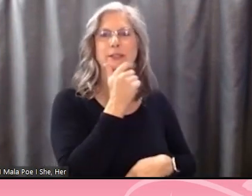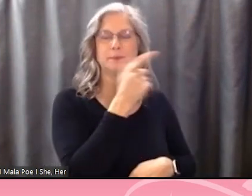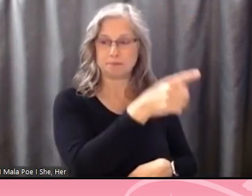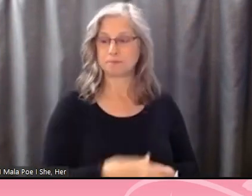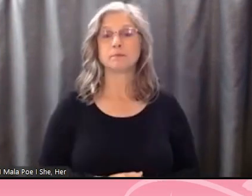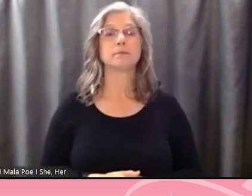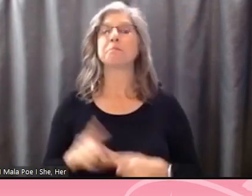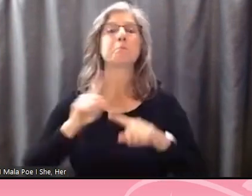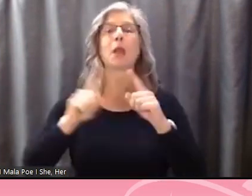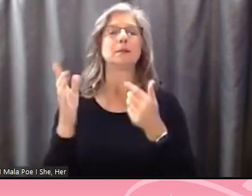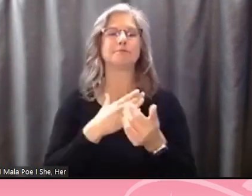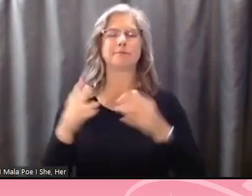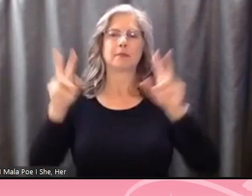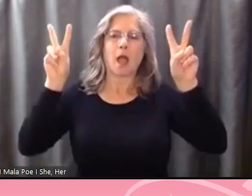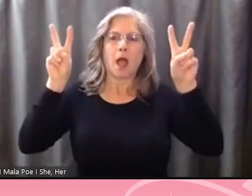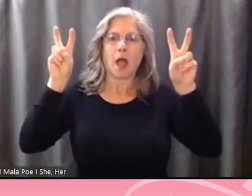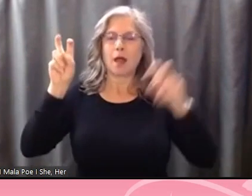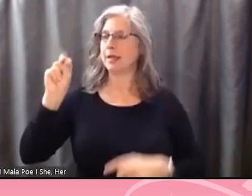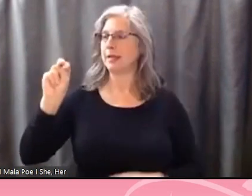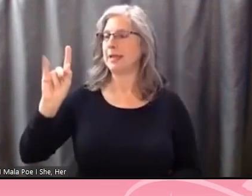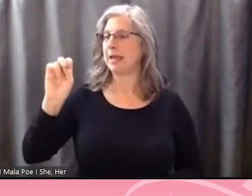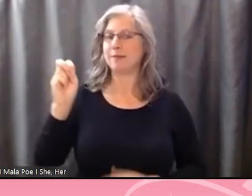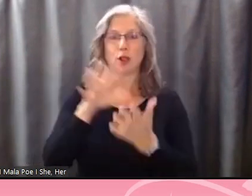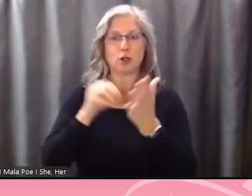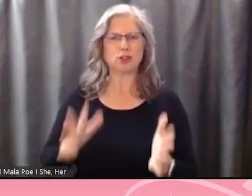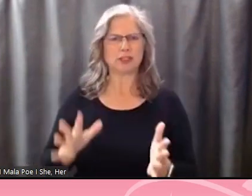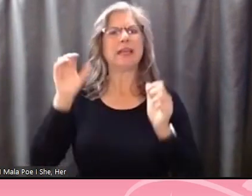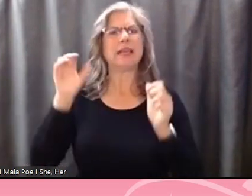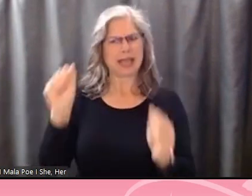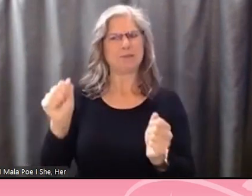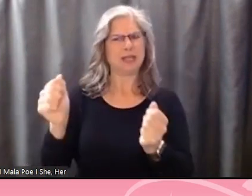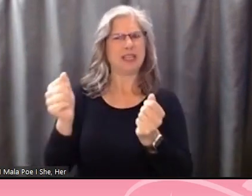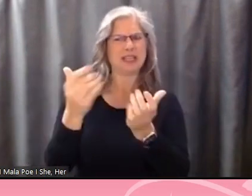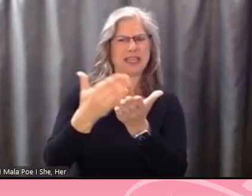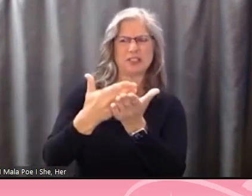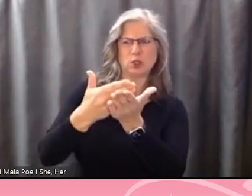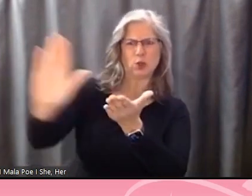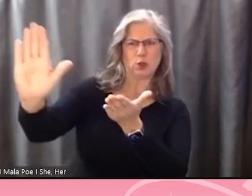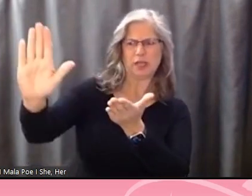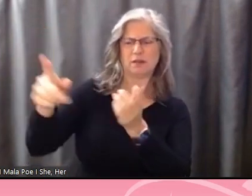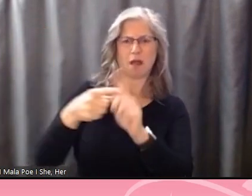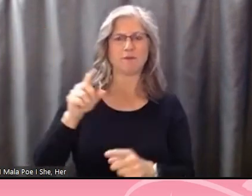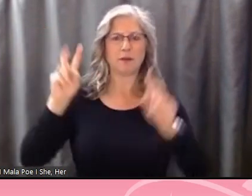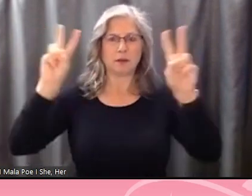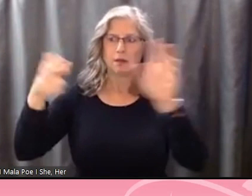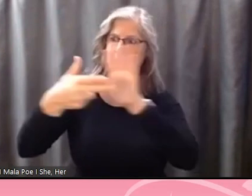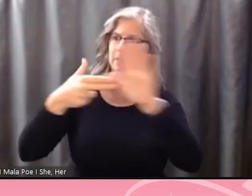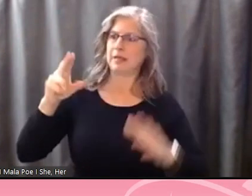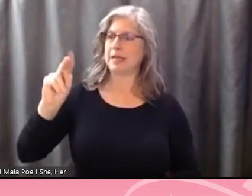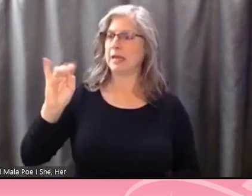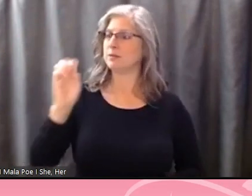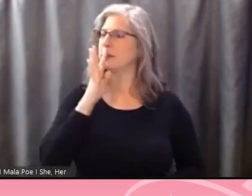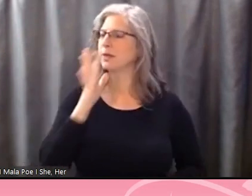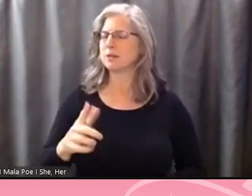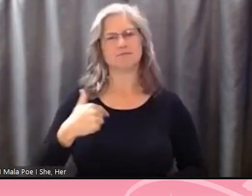when even so-called native learners can be excluded in the construct of a native speaker, I suggest